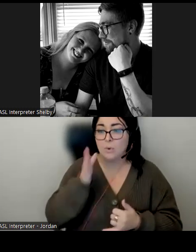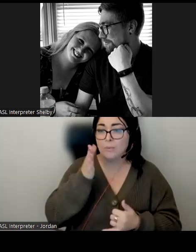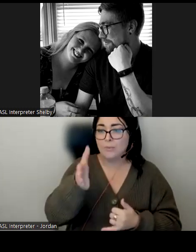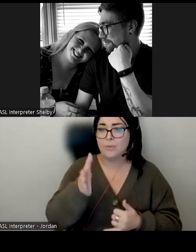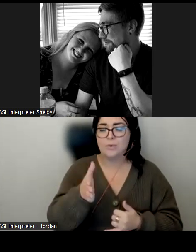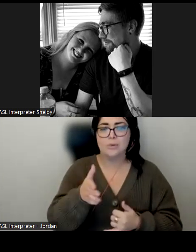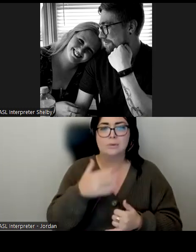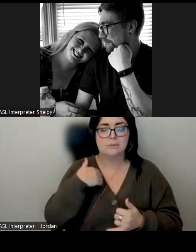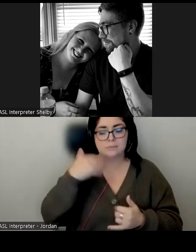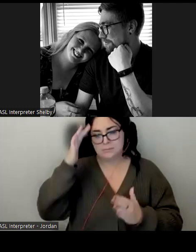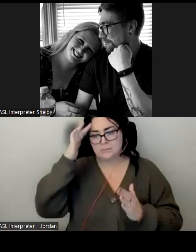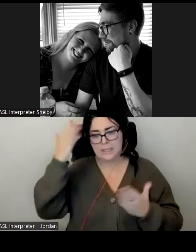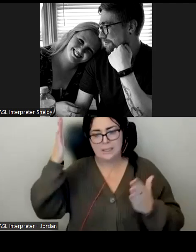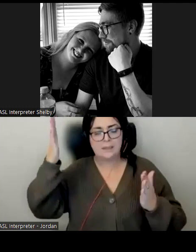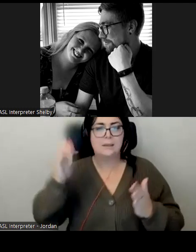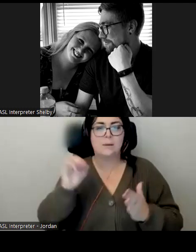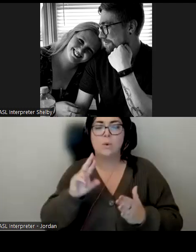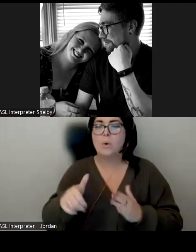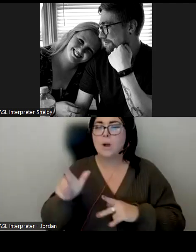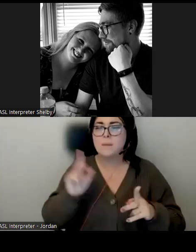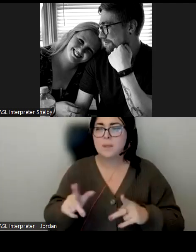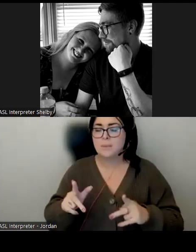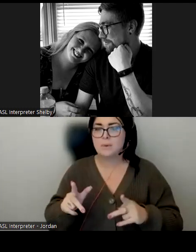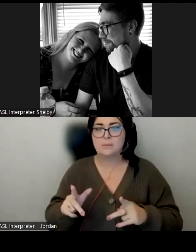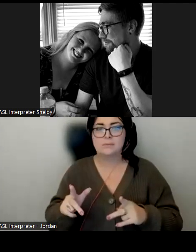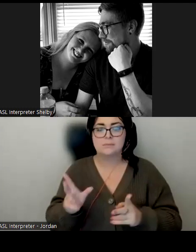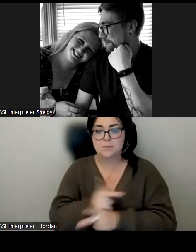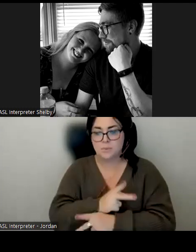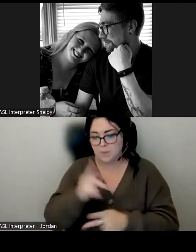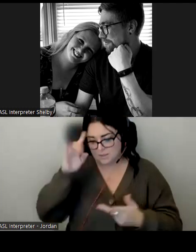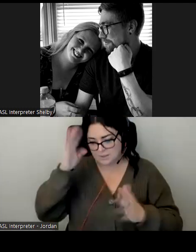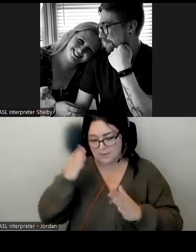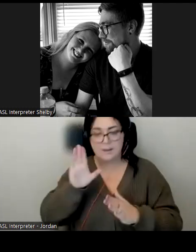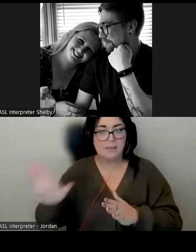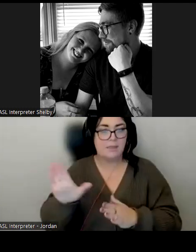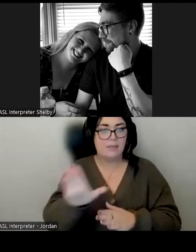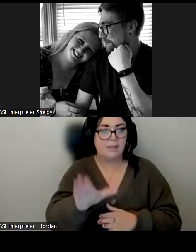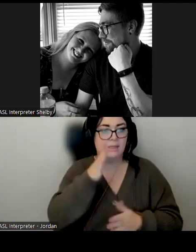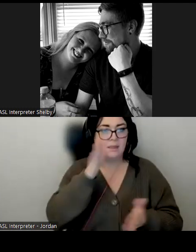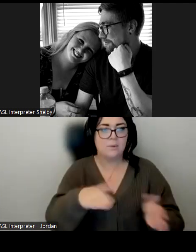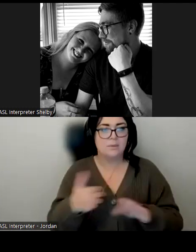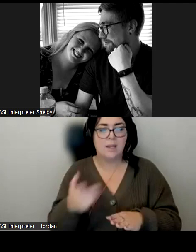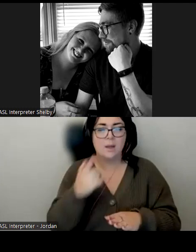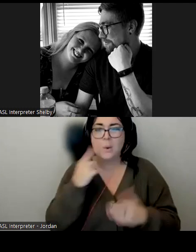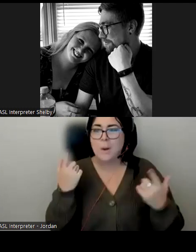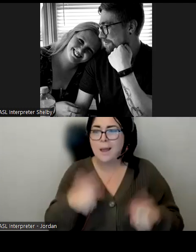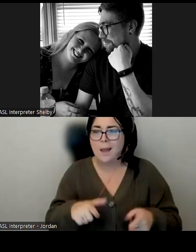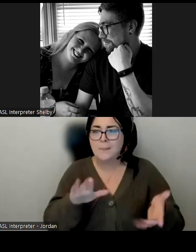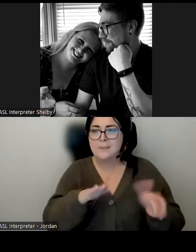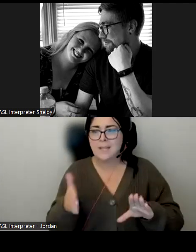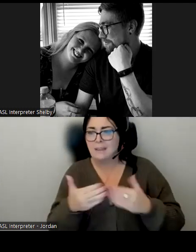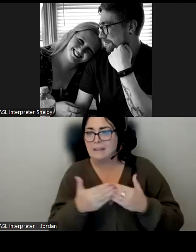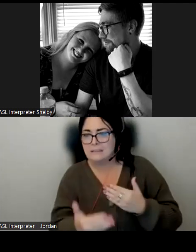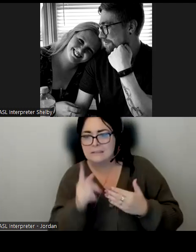anxiety about other people in your life dying. Fears about what happens to people when they die. Fears about what